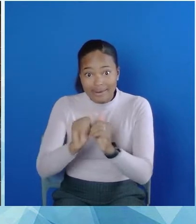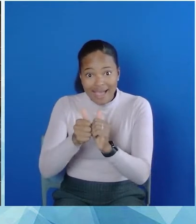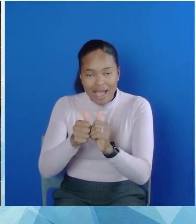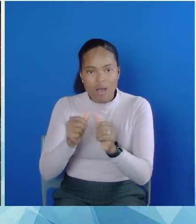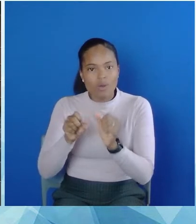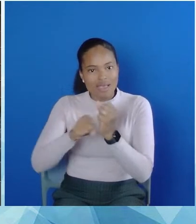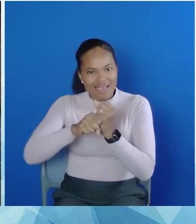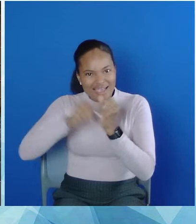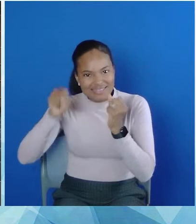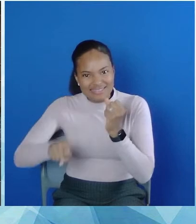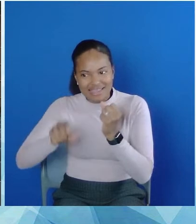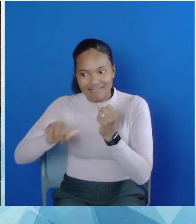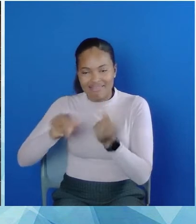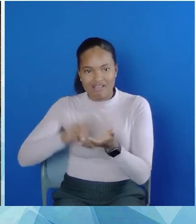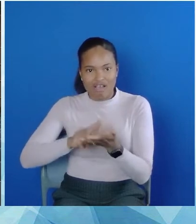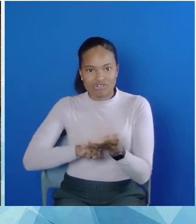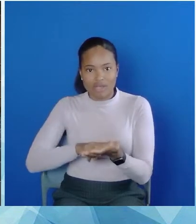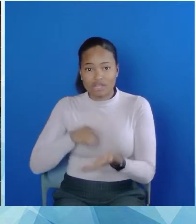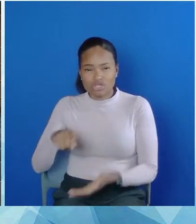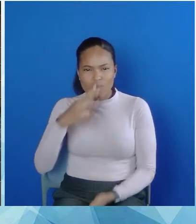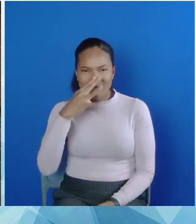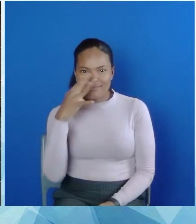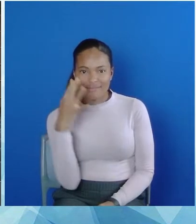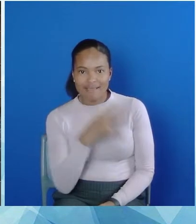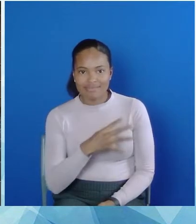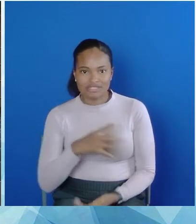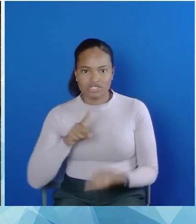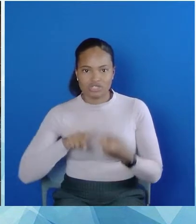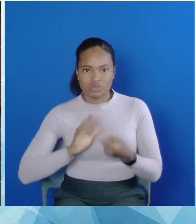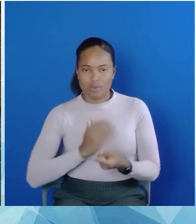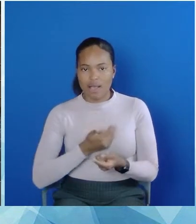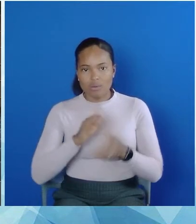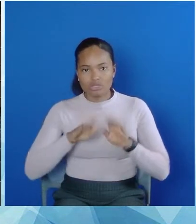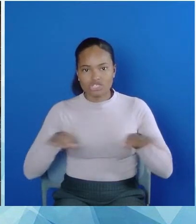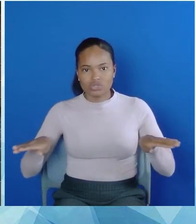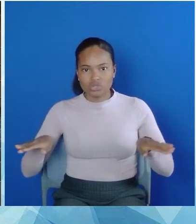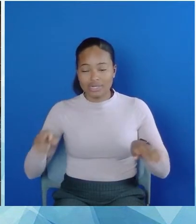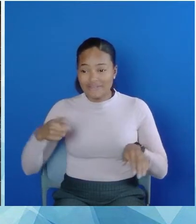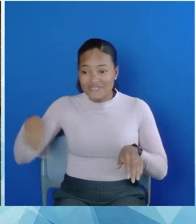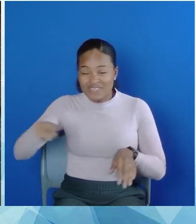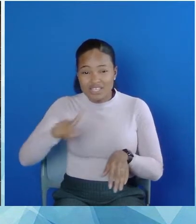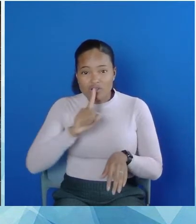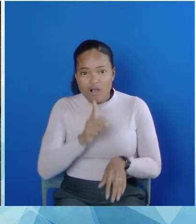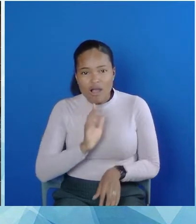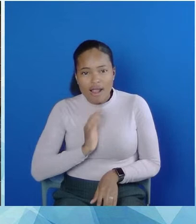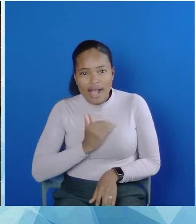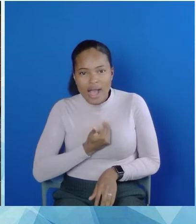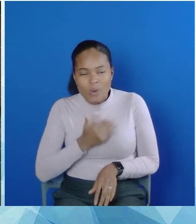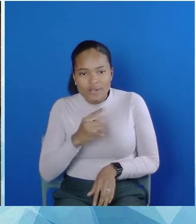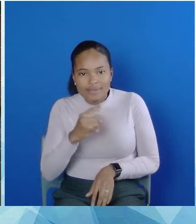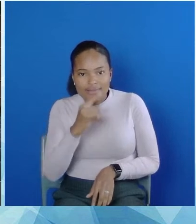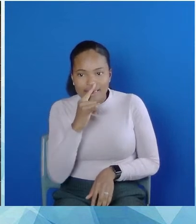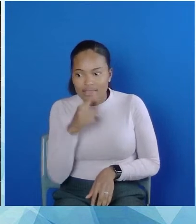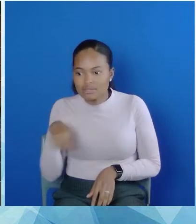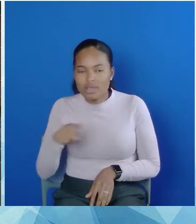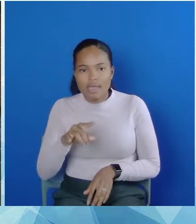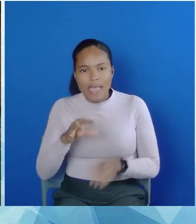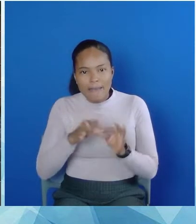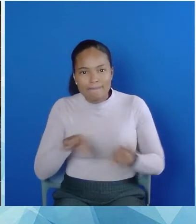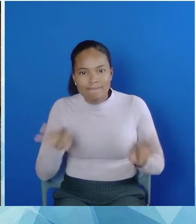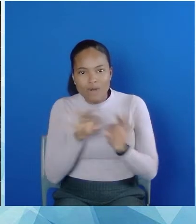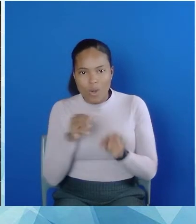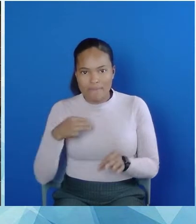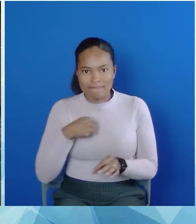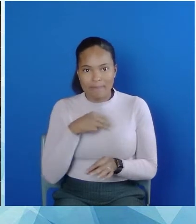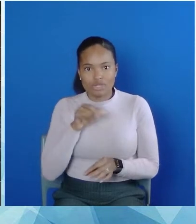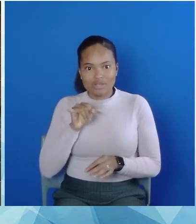are negligent towards these children. These are our kids. They are important members of this